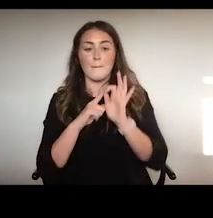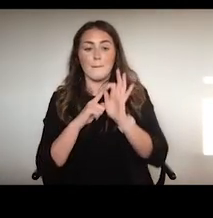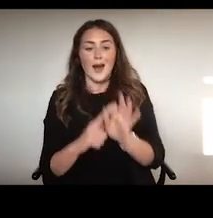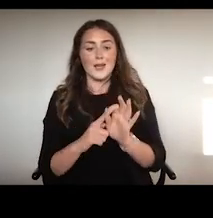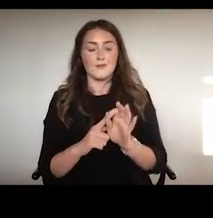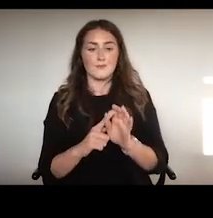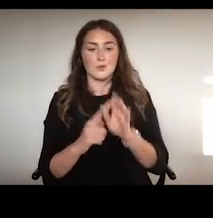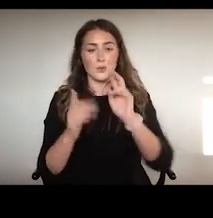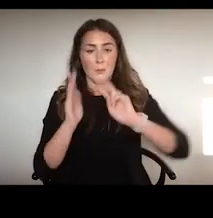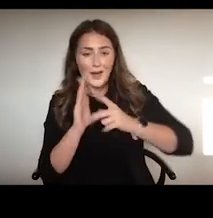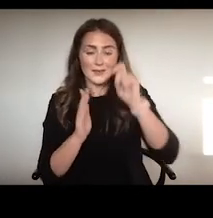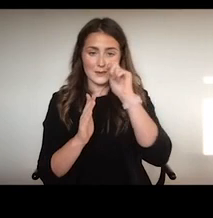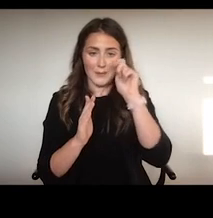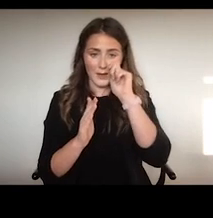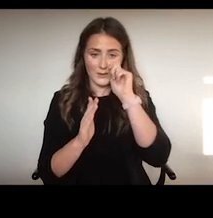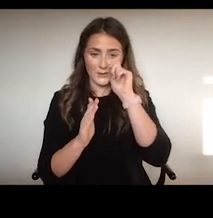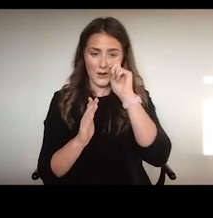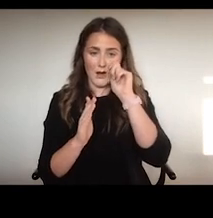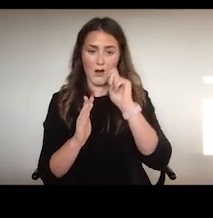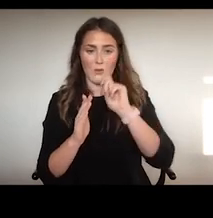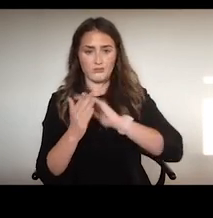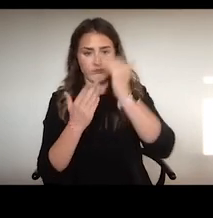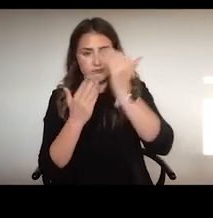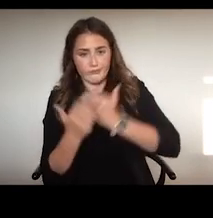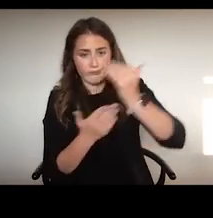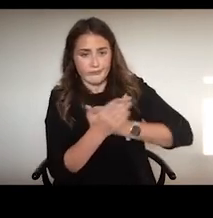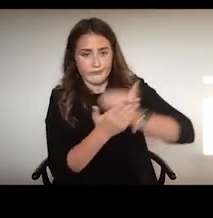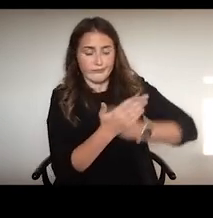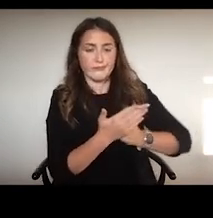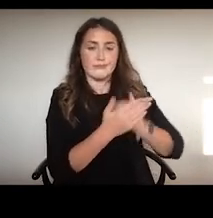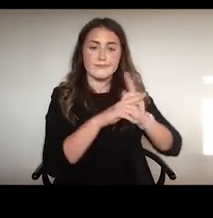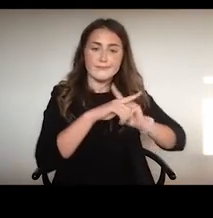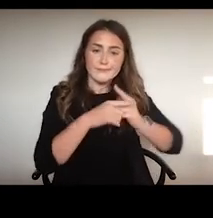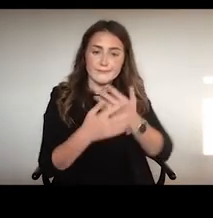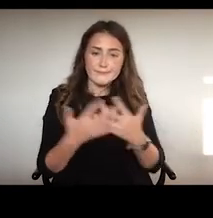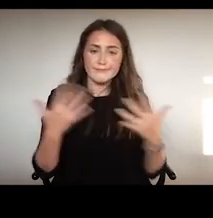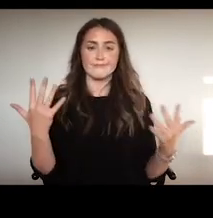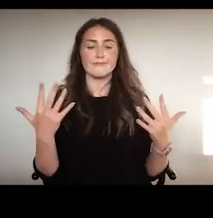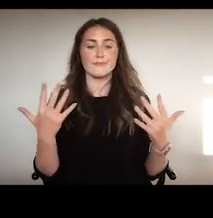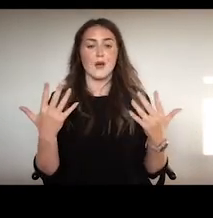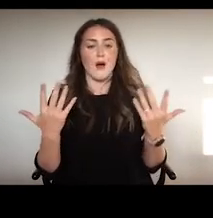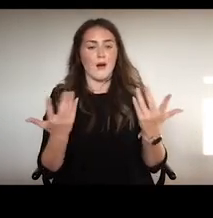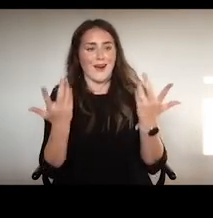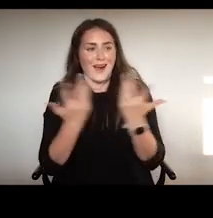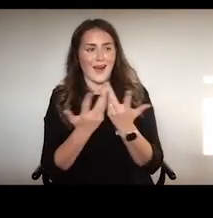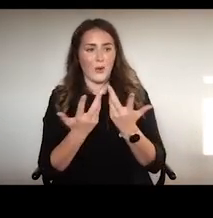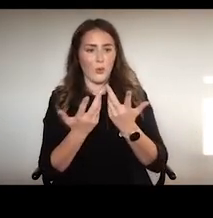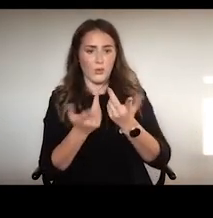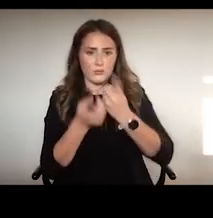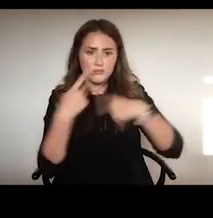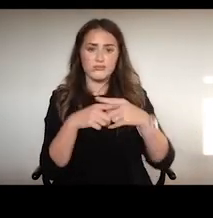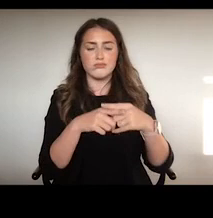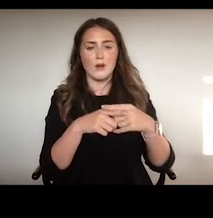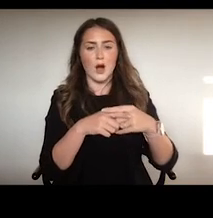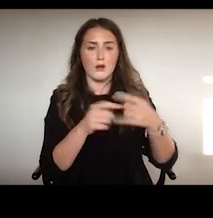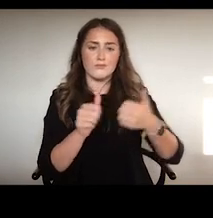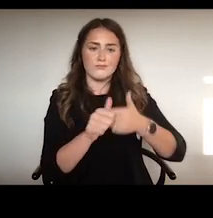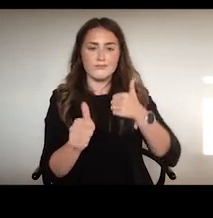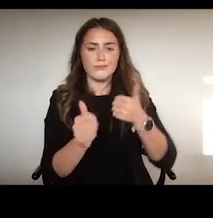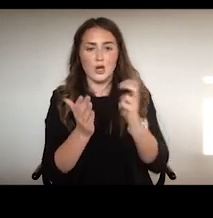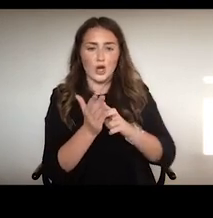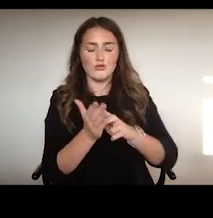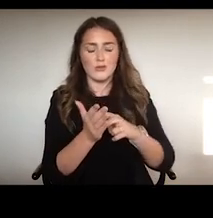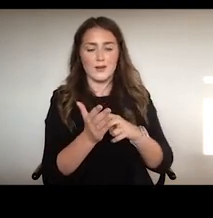When we apply to the Planning Inspectorate for permission to build the new road, we will provide a range of documents that set out how we would make sure that